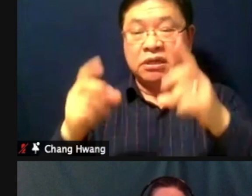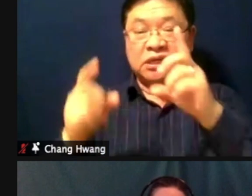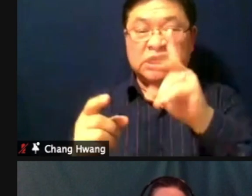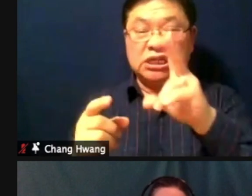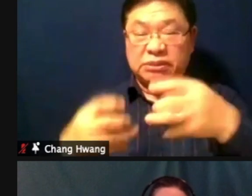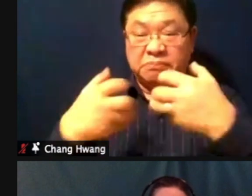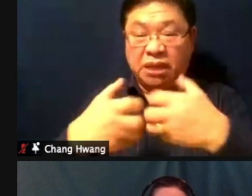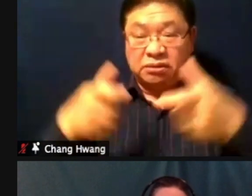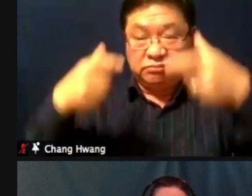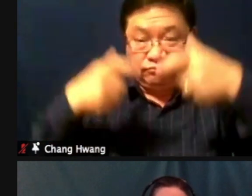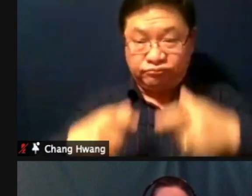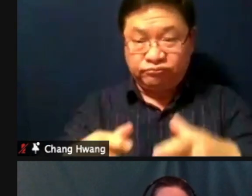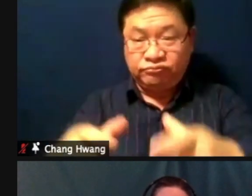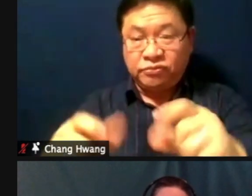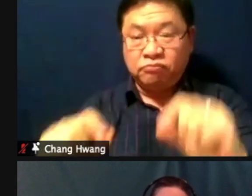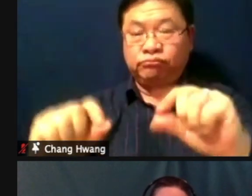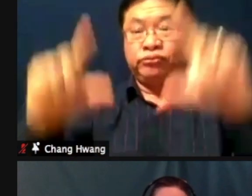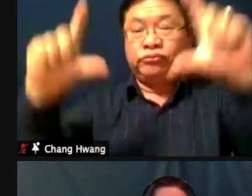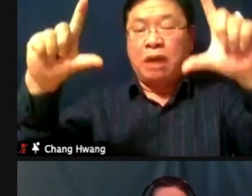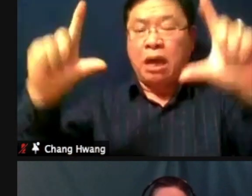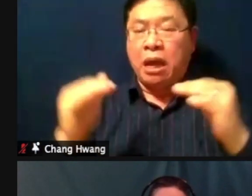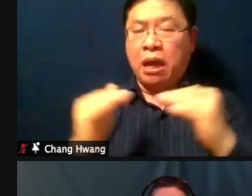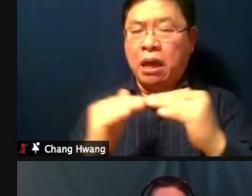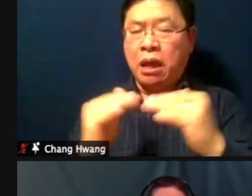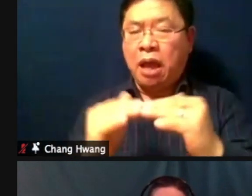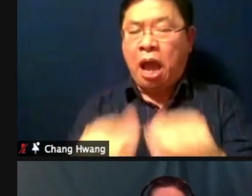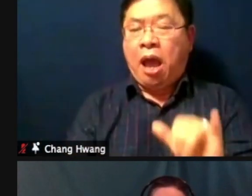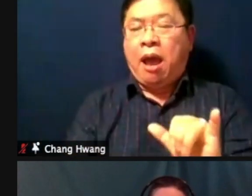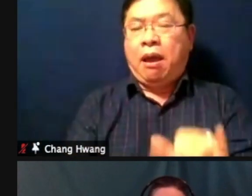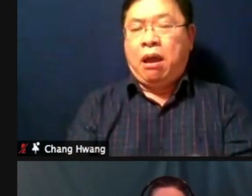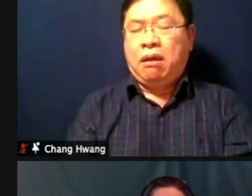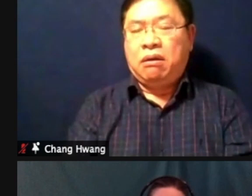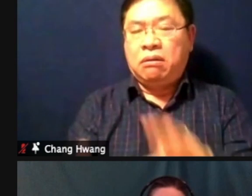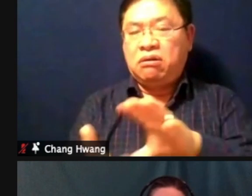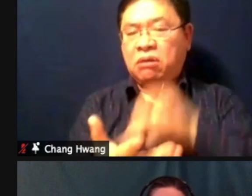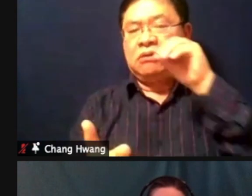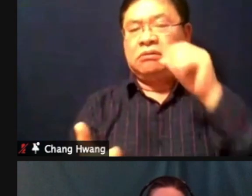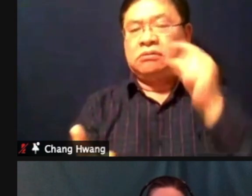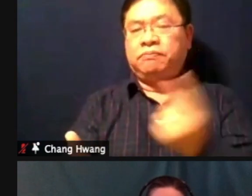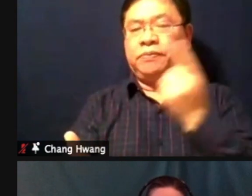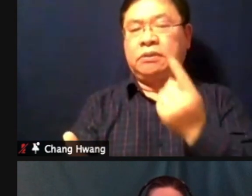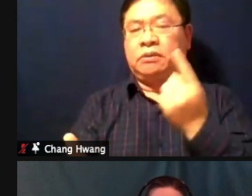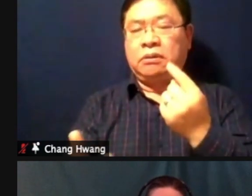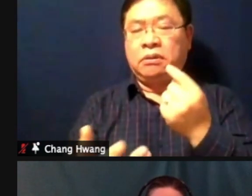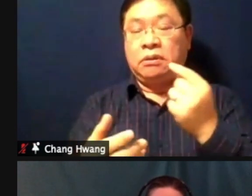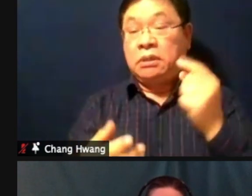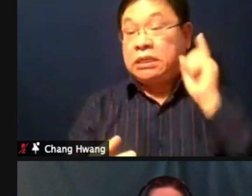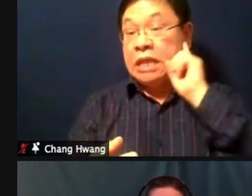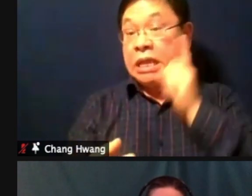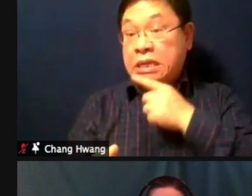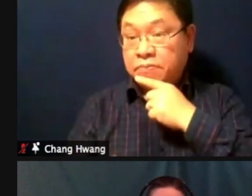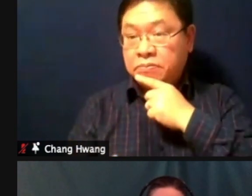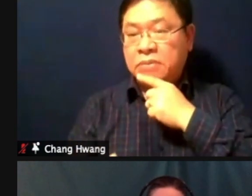CD, but is instead a DVD or a video, something that provides that information on a